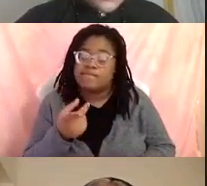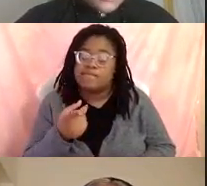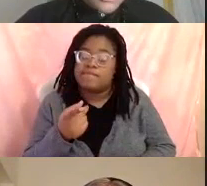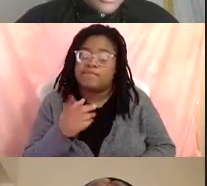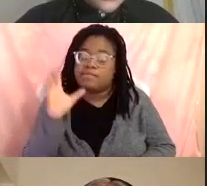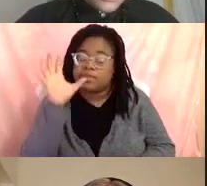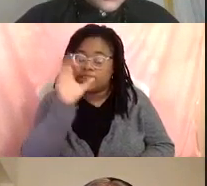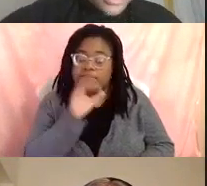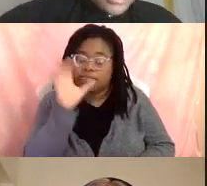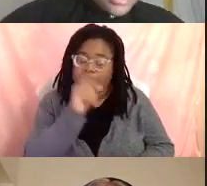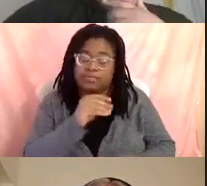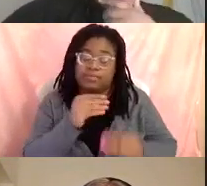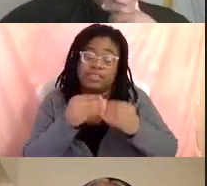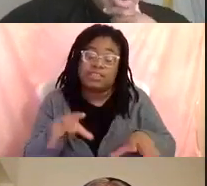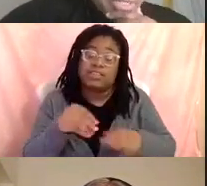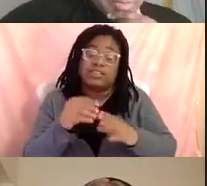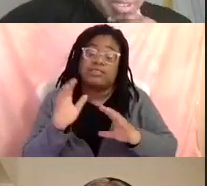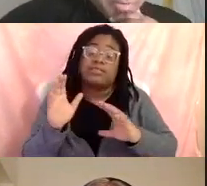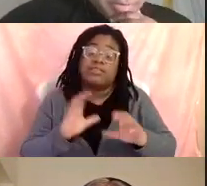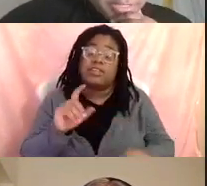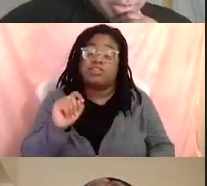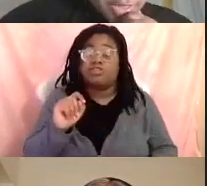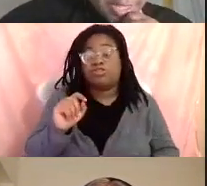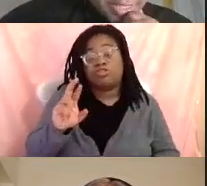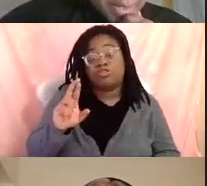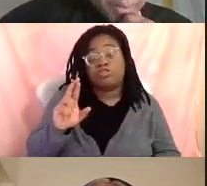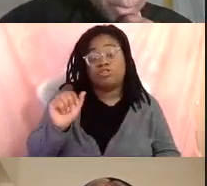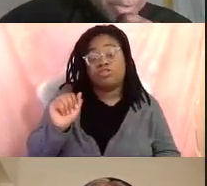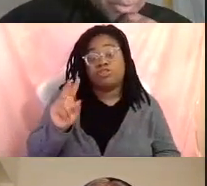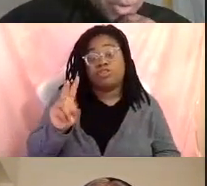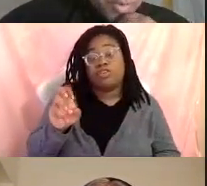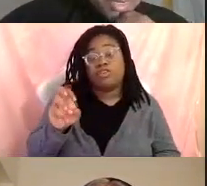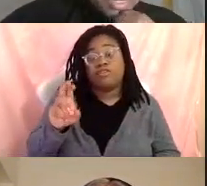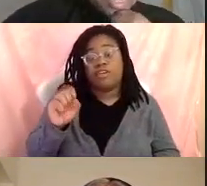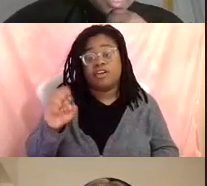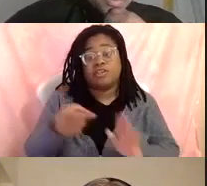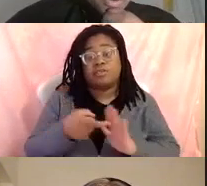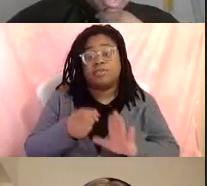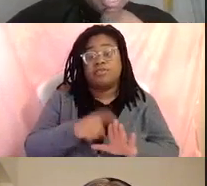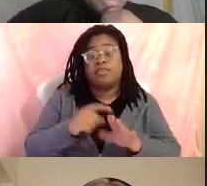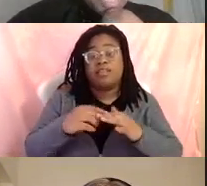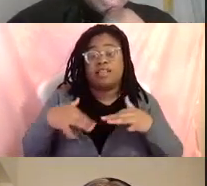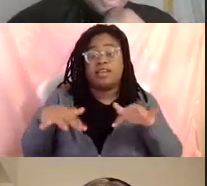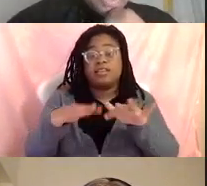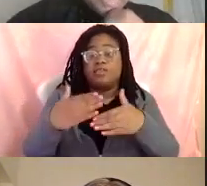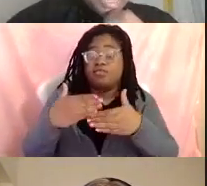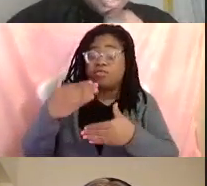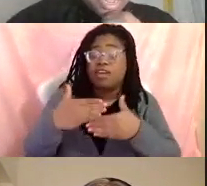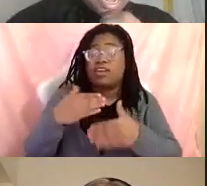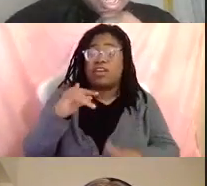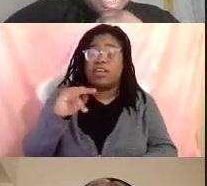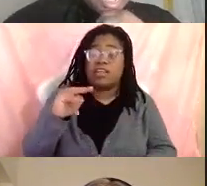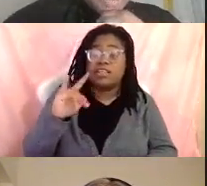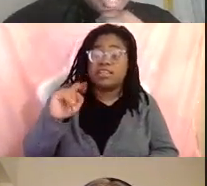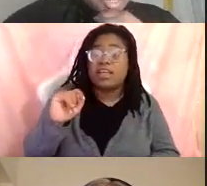I lost it in the chat. Traversing metaphysical landscape, windows open, incense burning, expansiveness of the